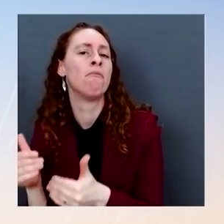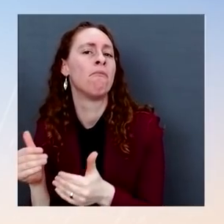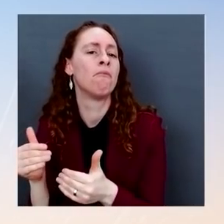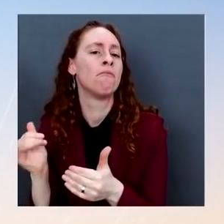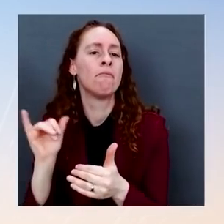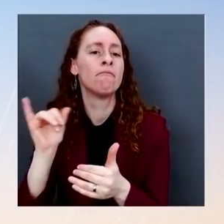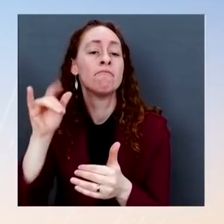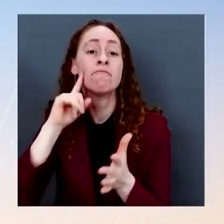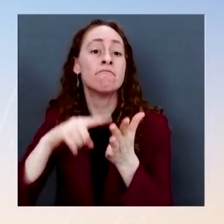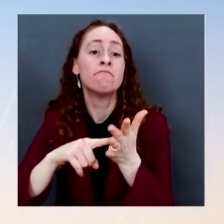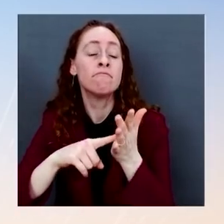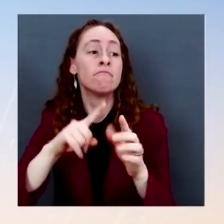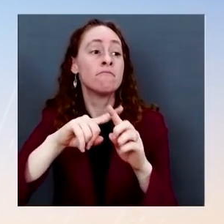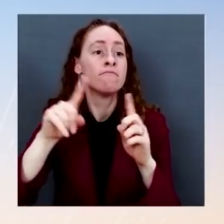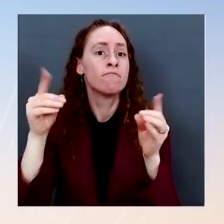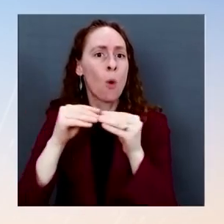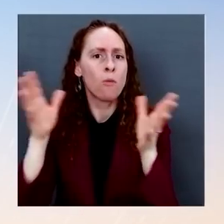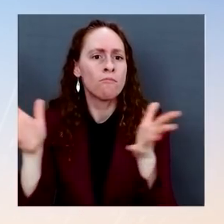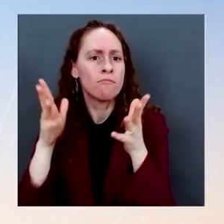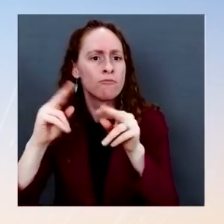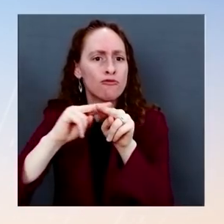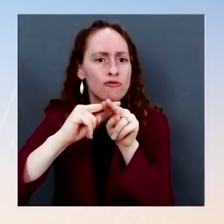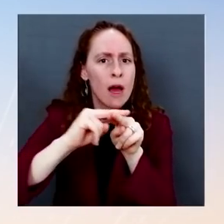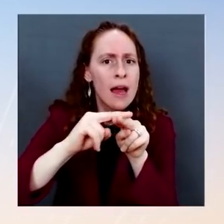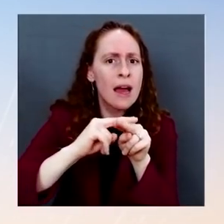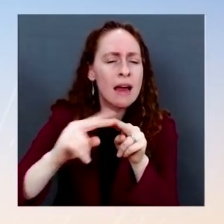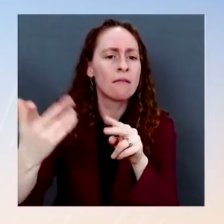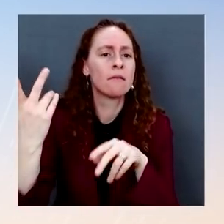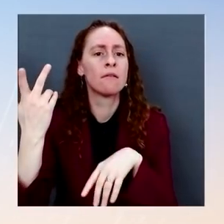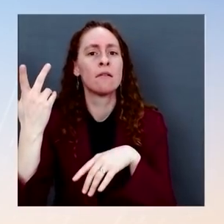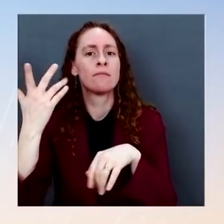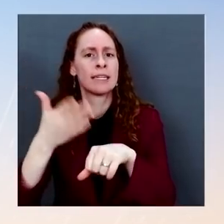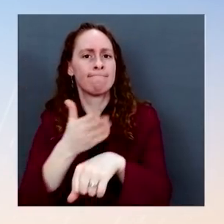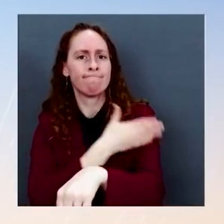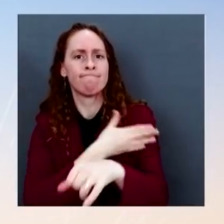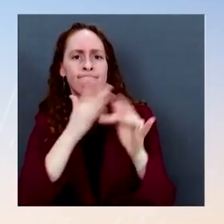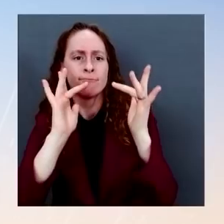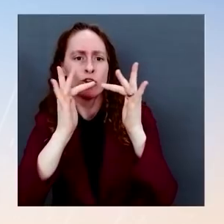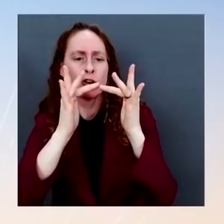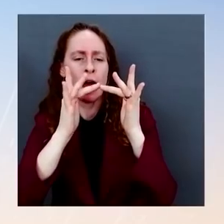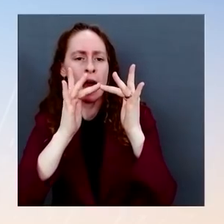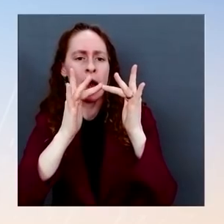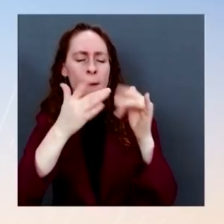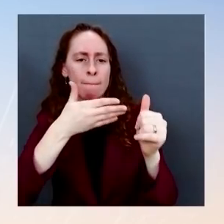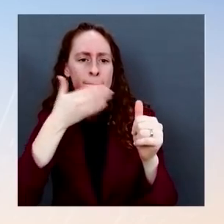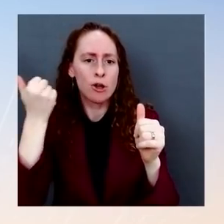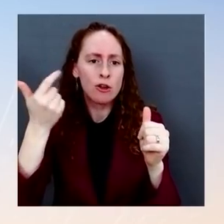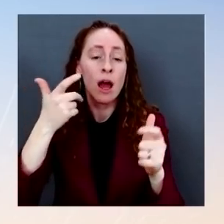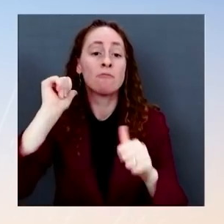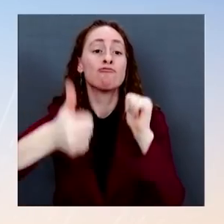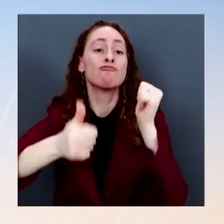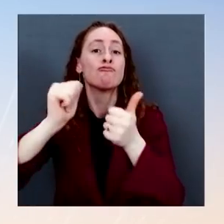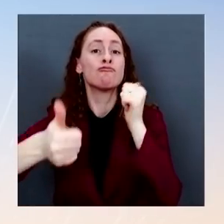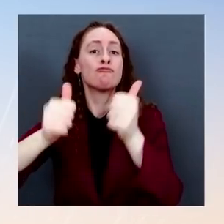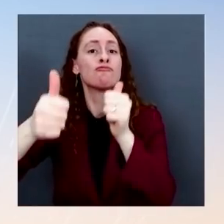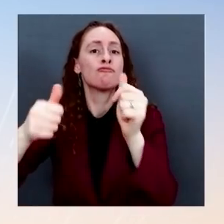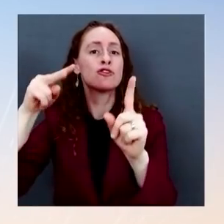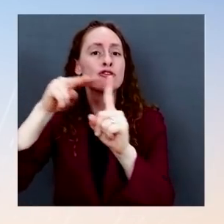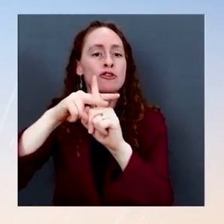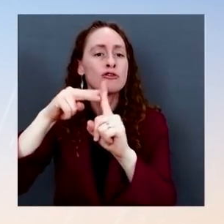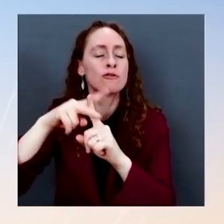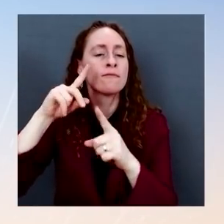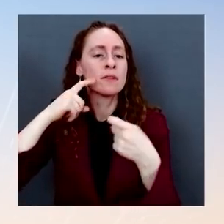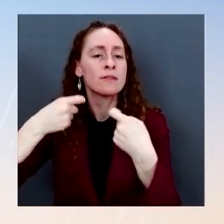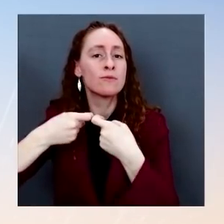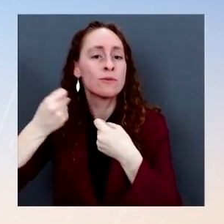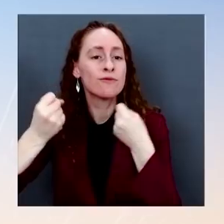chargers, electrifying thousands of EV school buses, investments in port and airport infrastructure to repair, maintain, and reduce congestion, largest investment